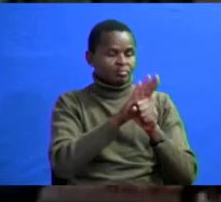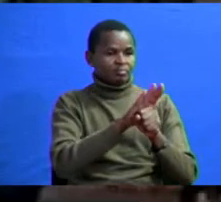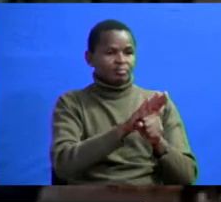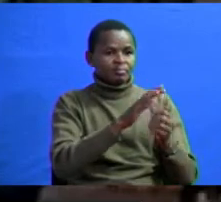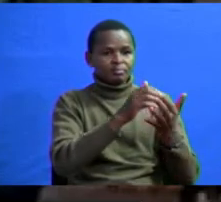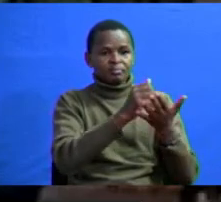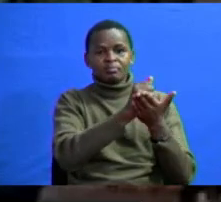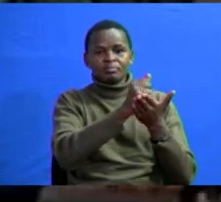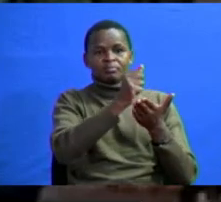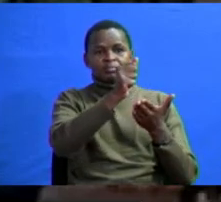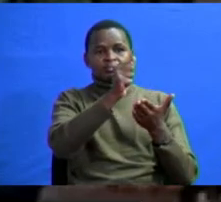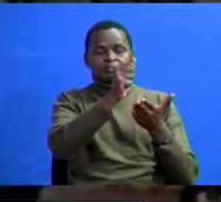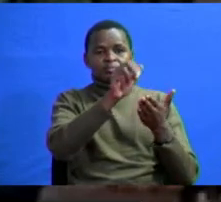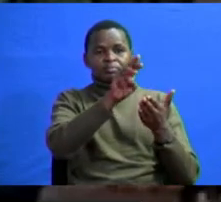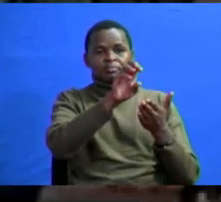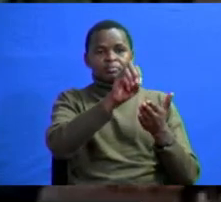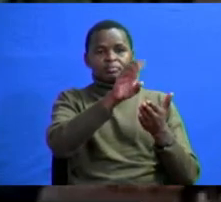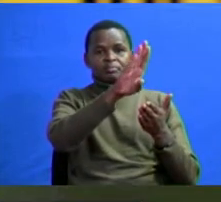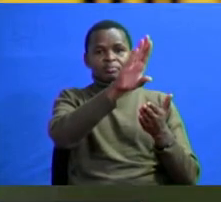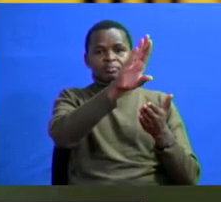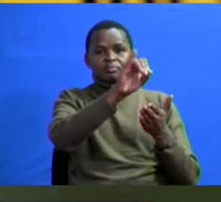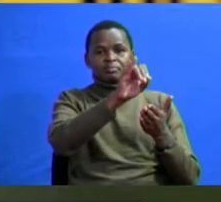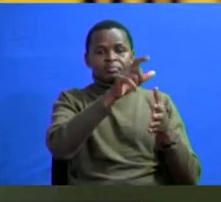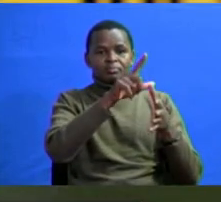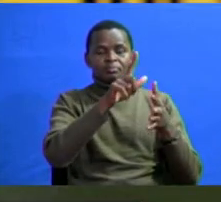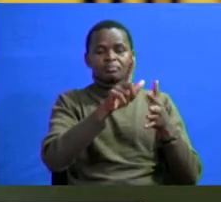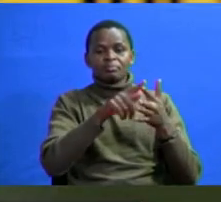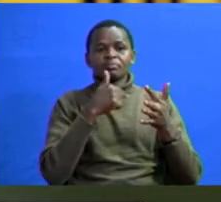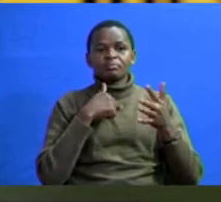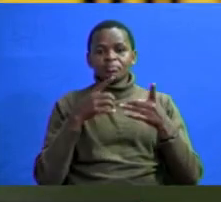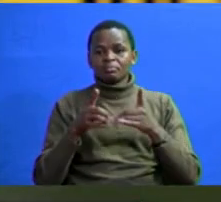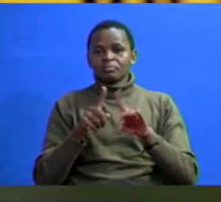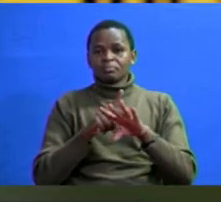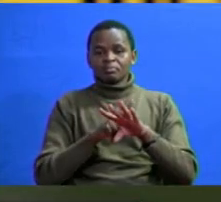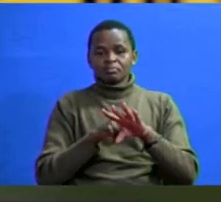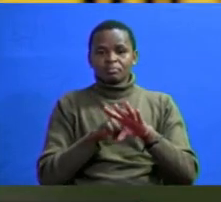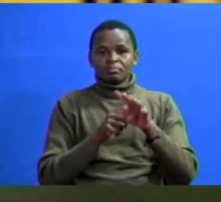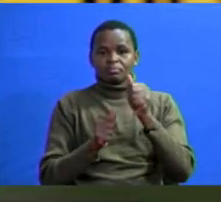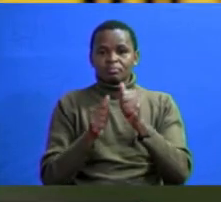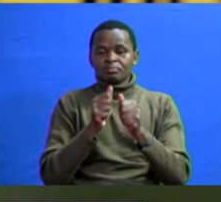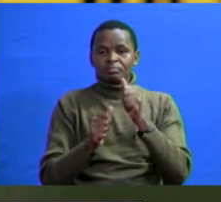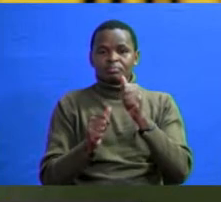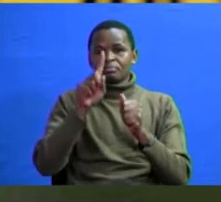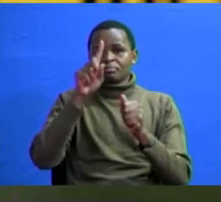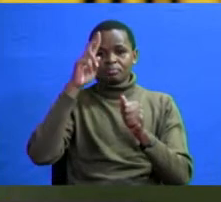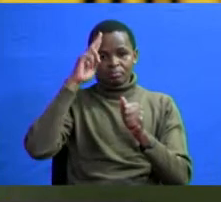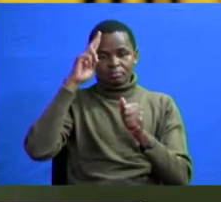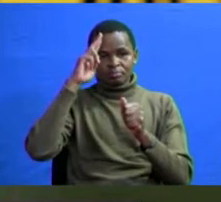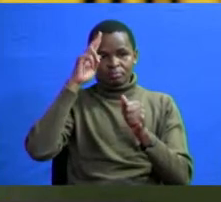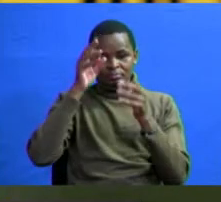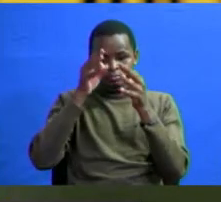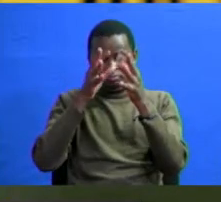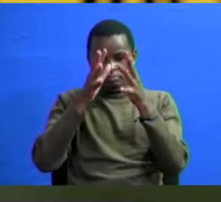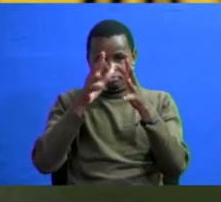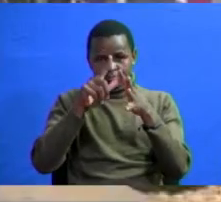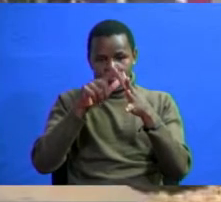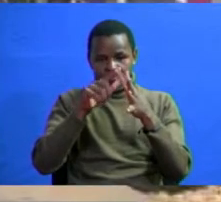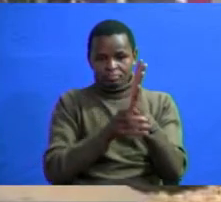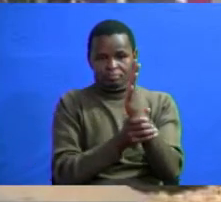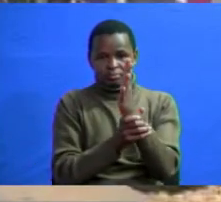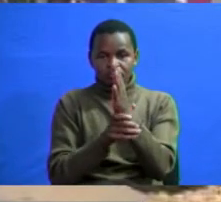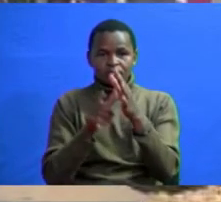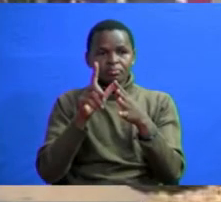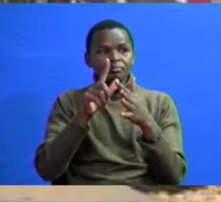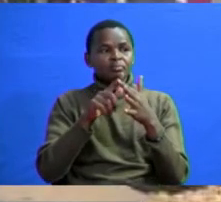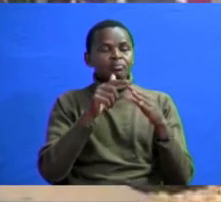the defiant mob using tear gas and fire blanks during the incident, which left one police officer who was guarding the armory